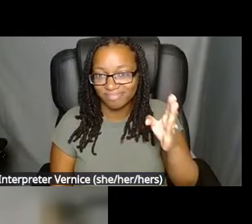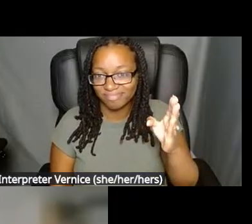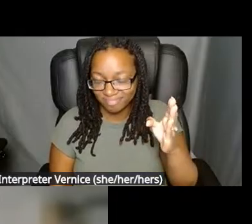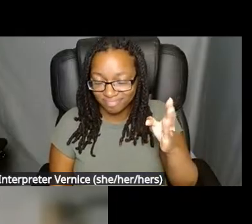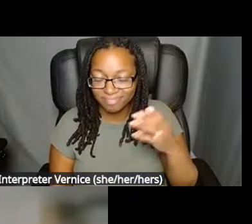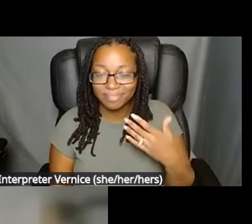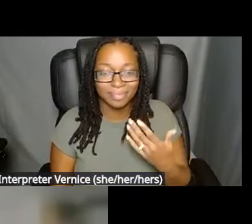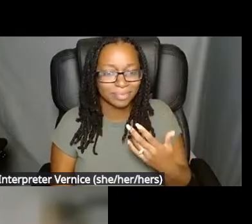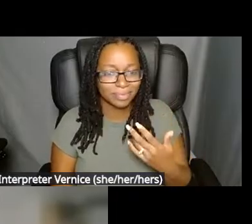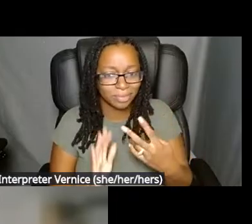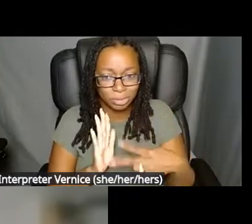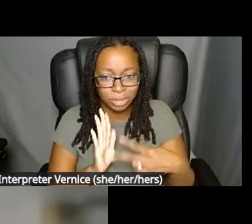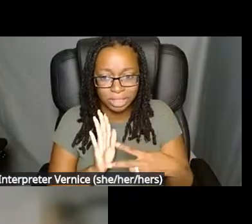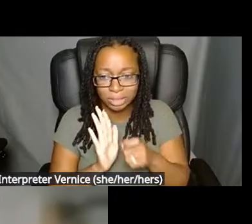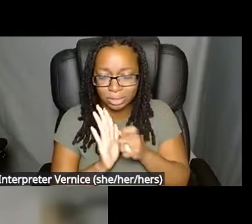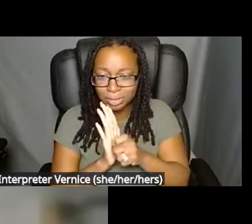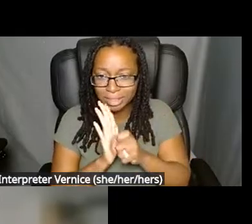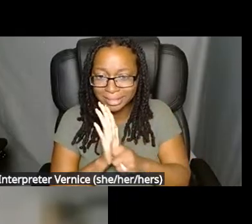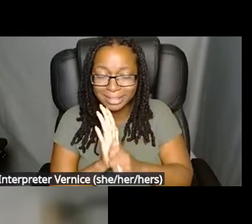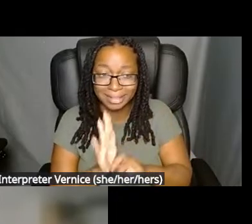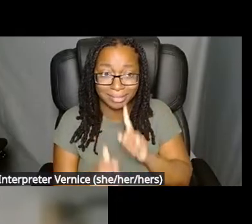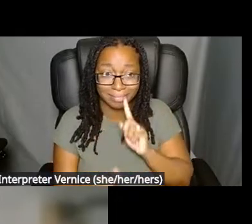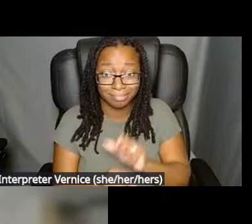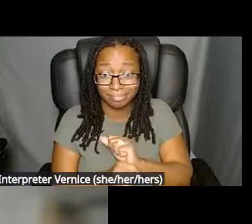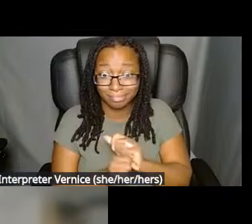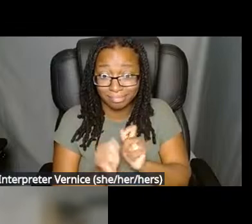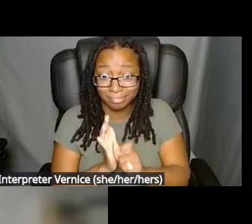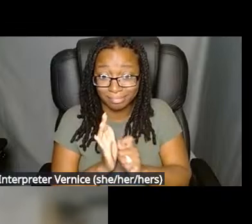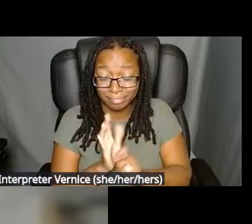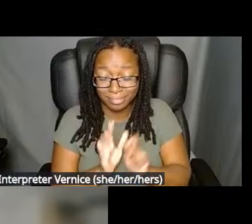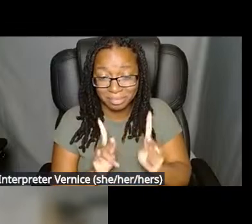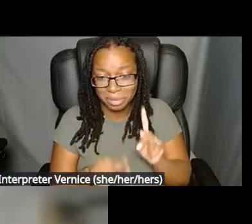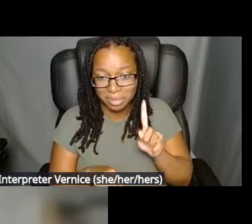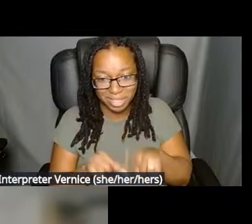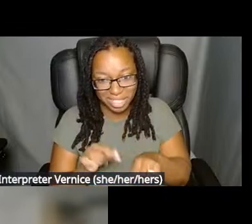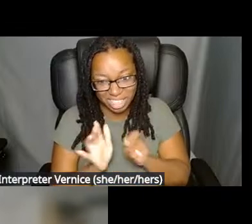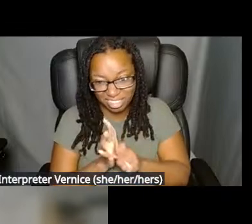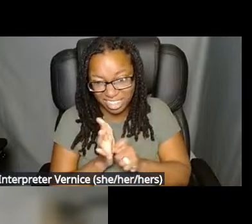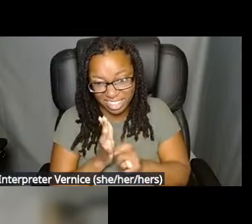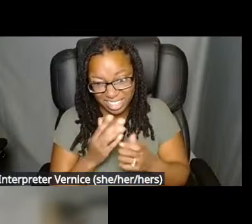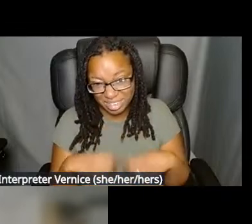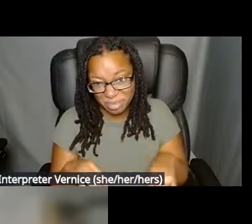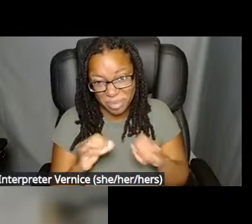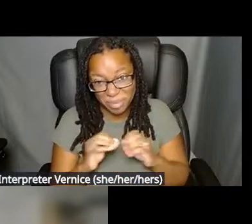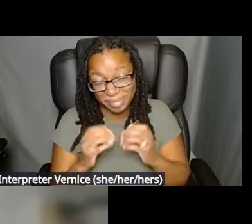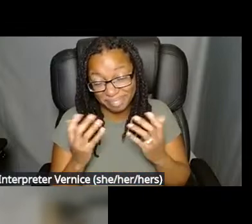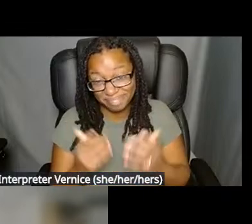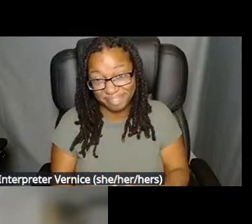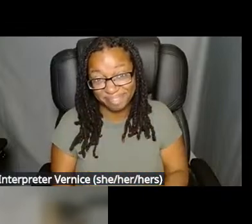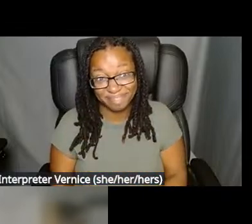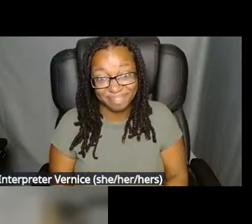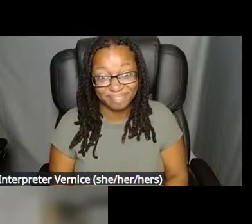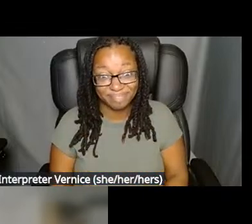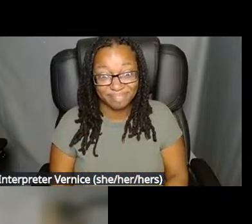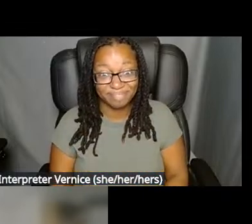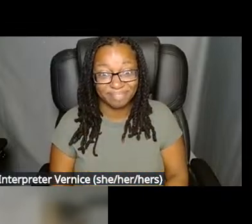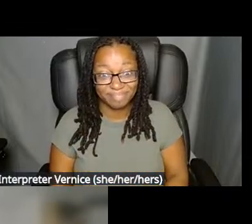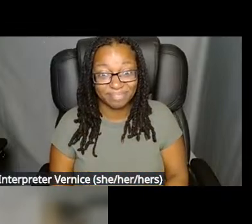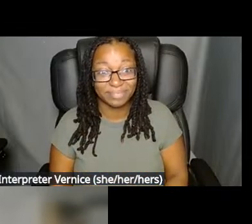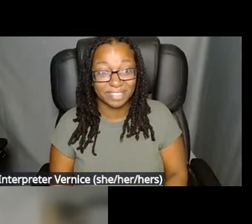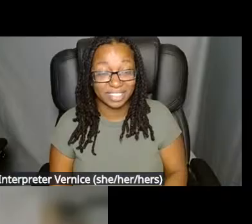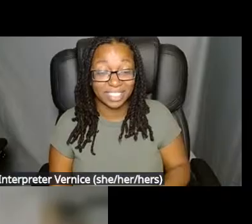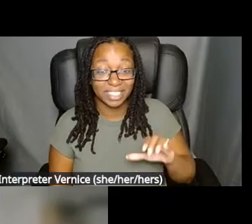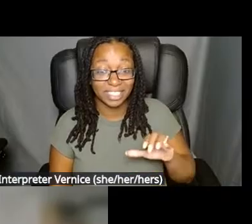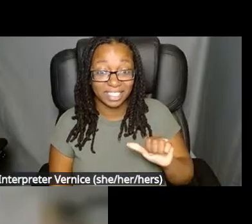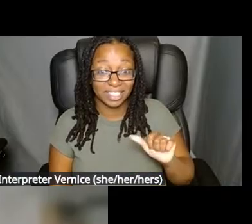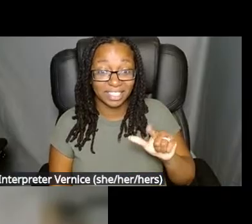Even reading and writing, like physical writing, Yeah, people can't write anymore. yeah, So yeah. yeah. Calligraphy is a real thing. Just to give you an Yeah.